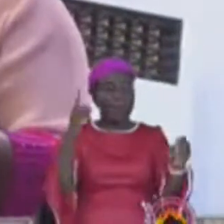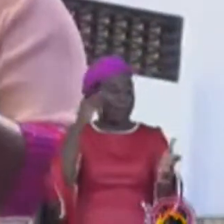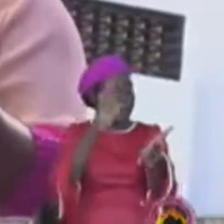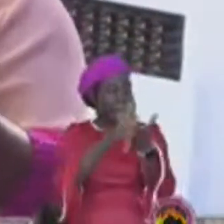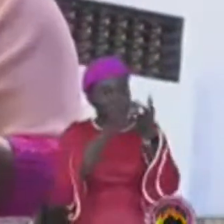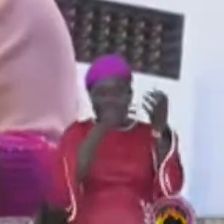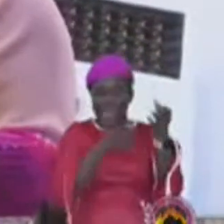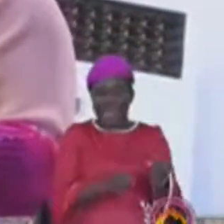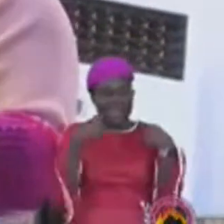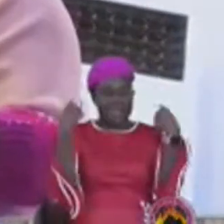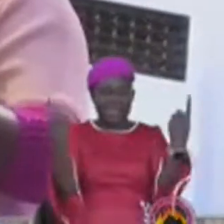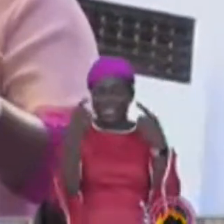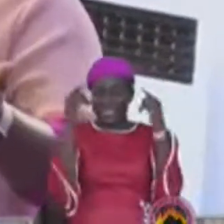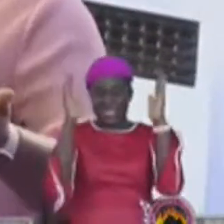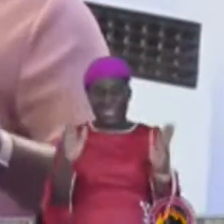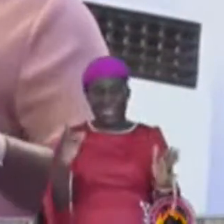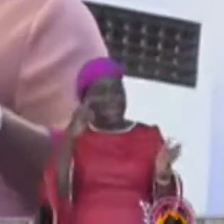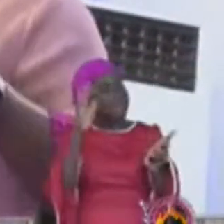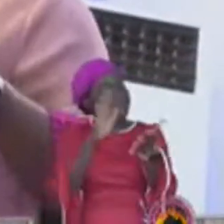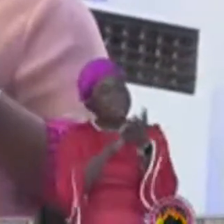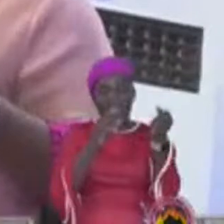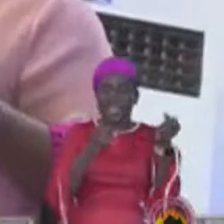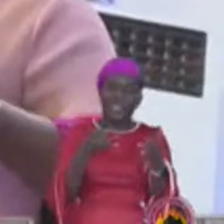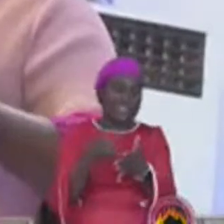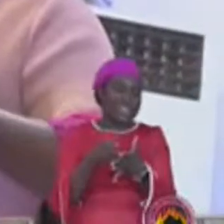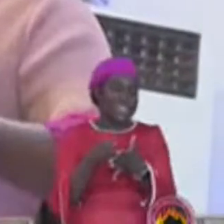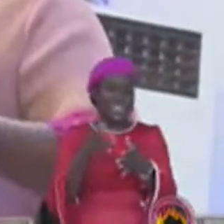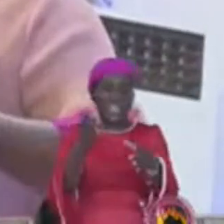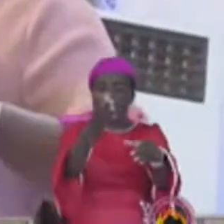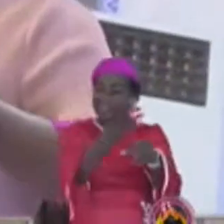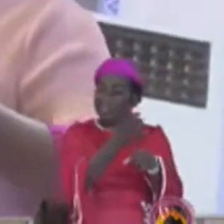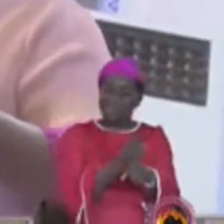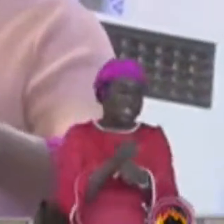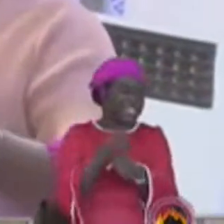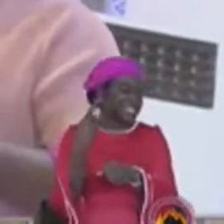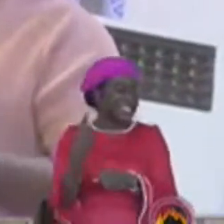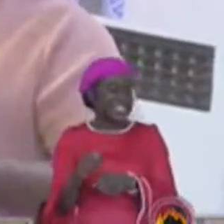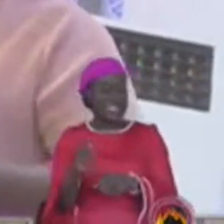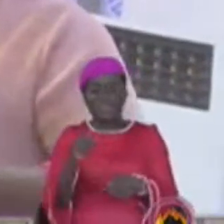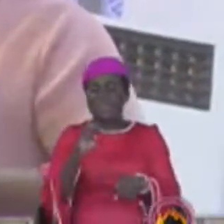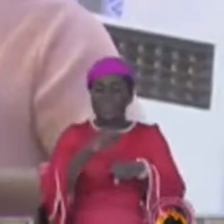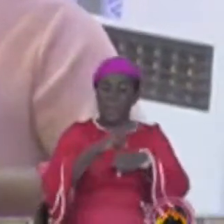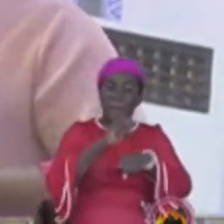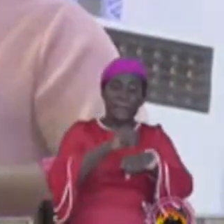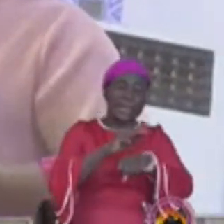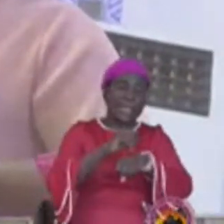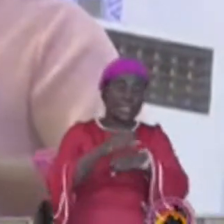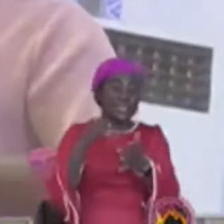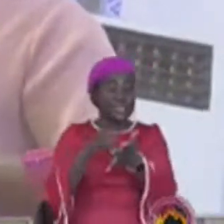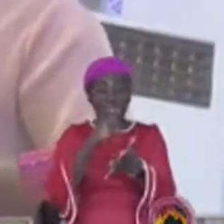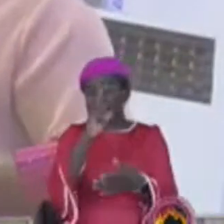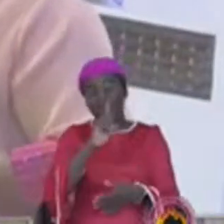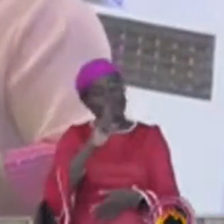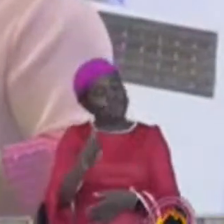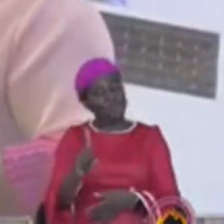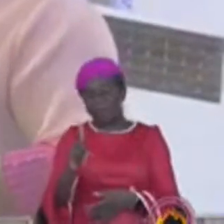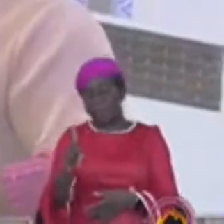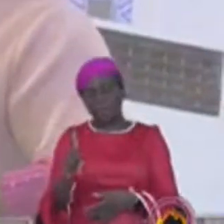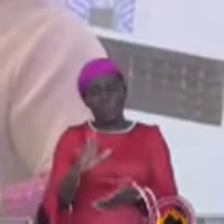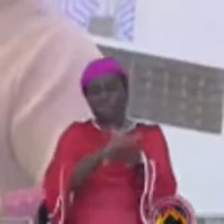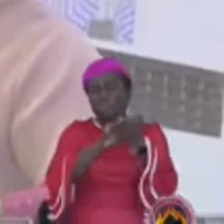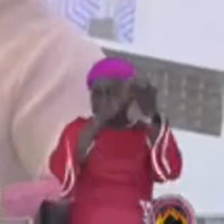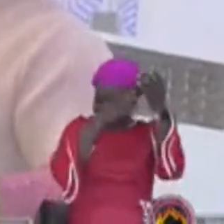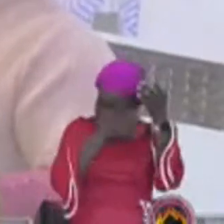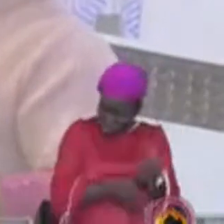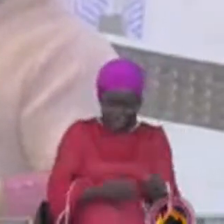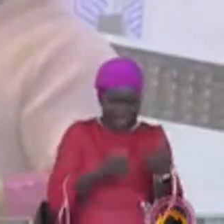Believe it, Hosanna, believe it. Receive the glad message, 'tis true.